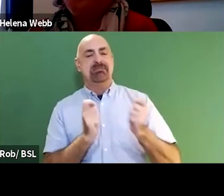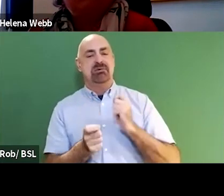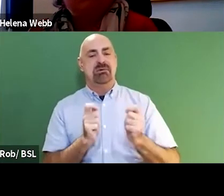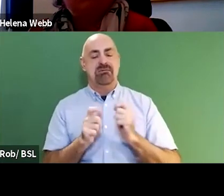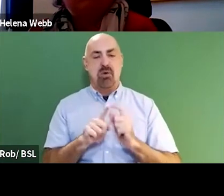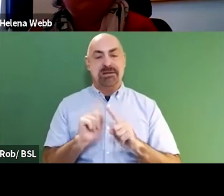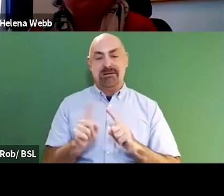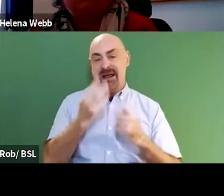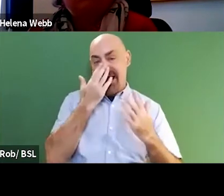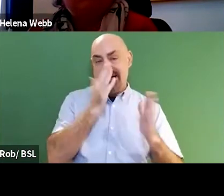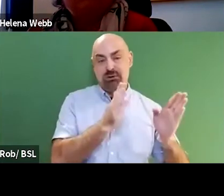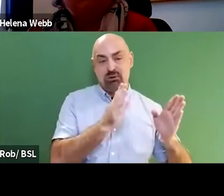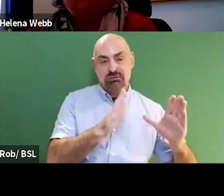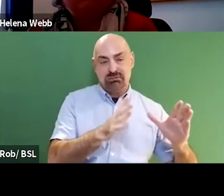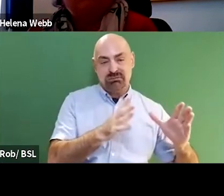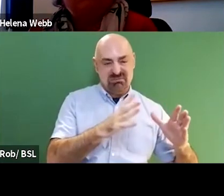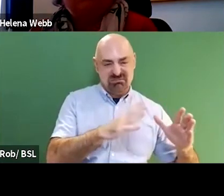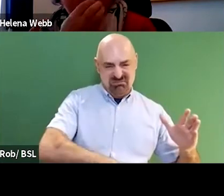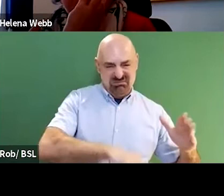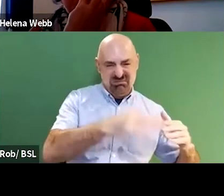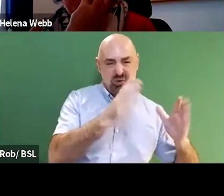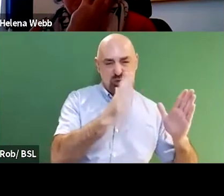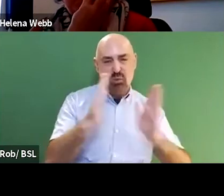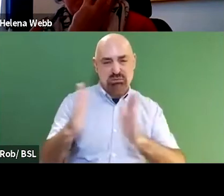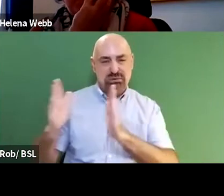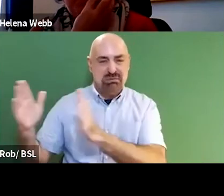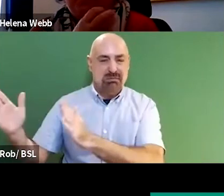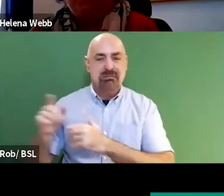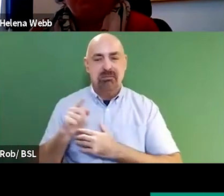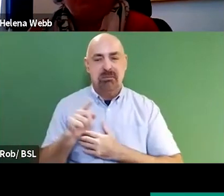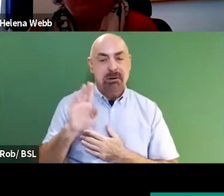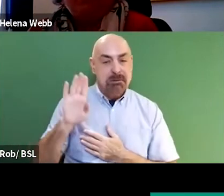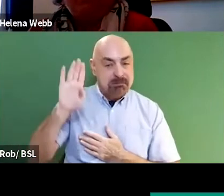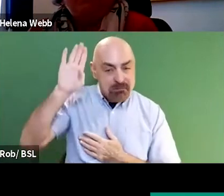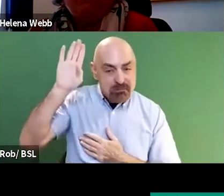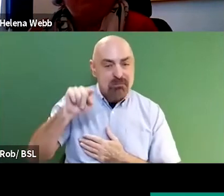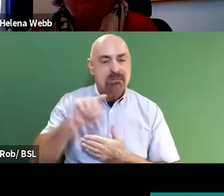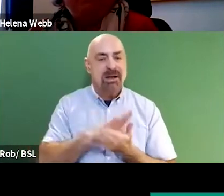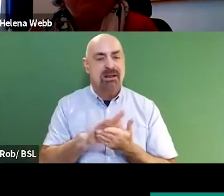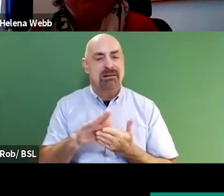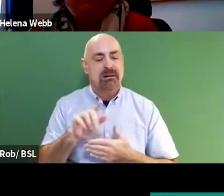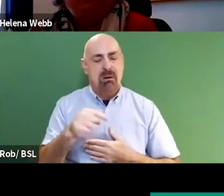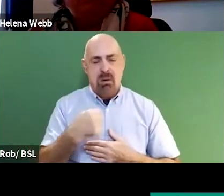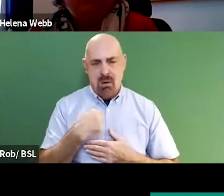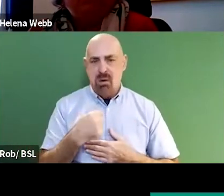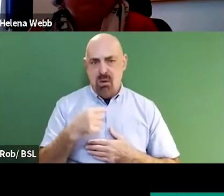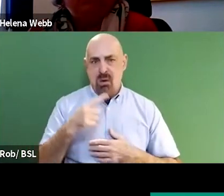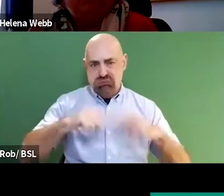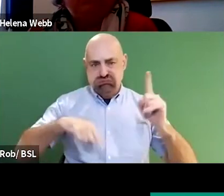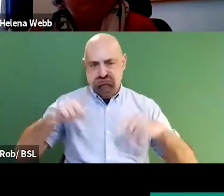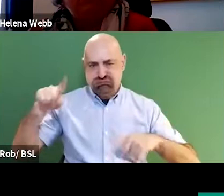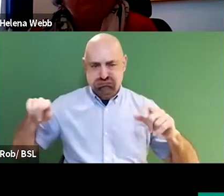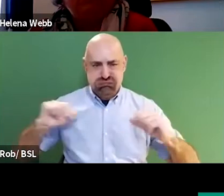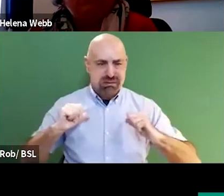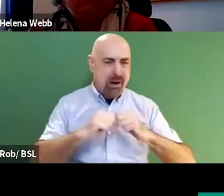the different services. Shall I start with that? We've got such a variety of buildings. They